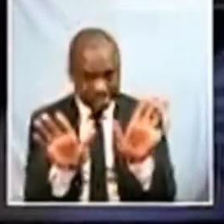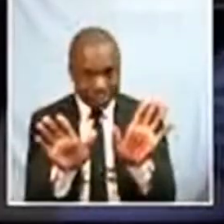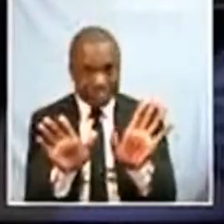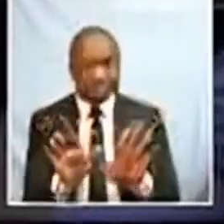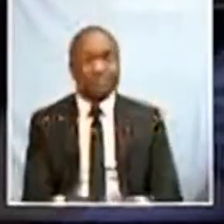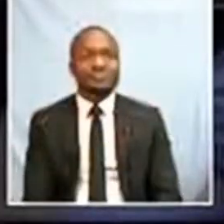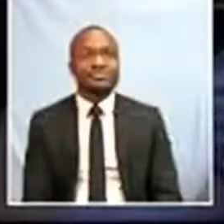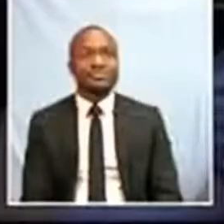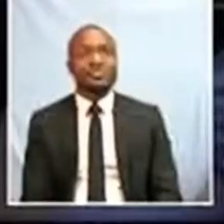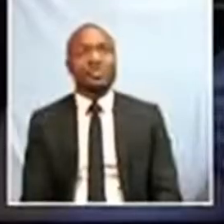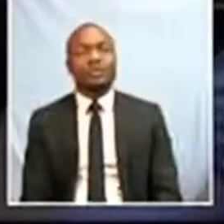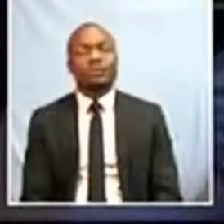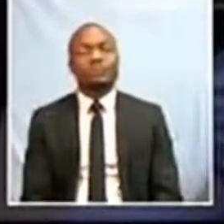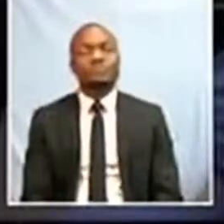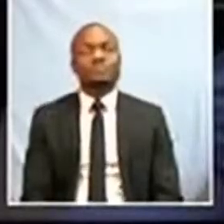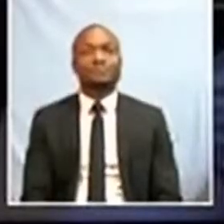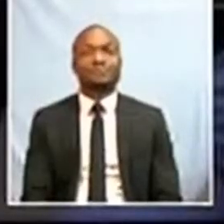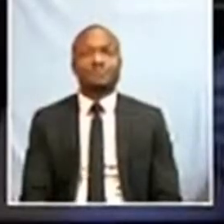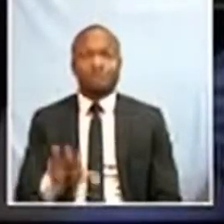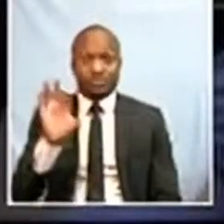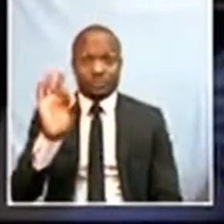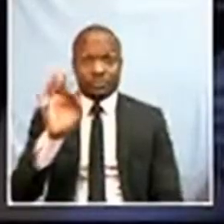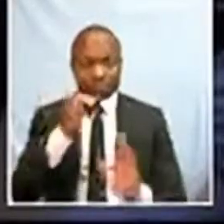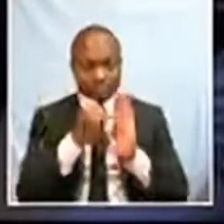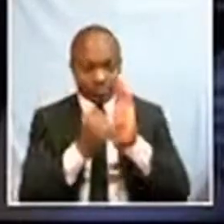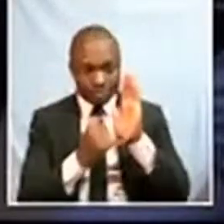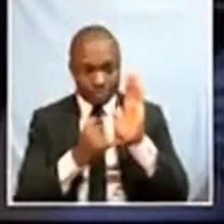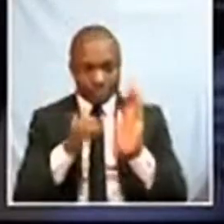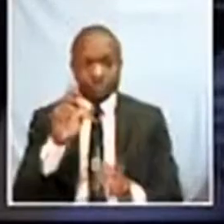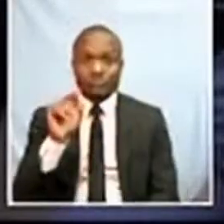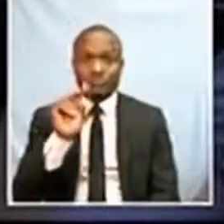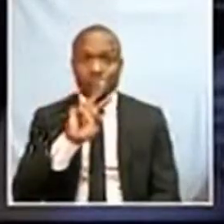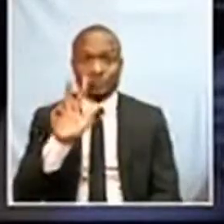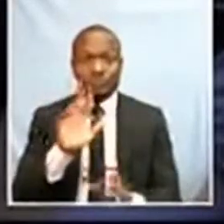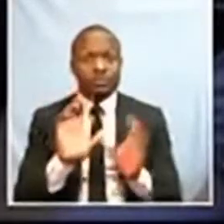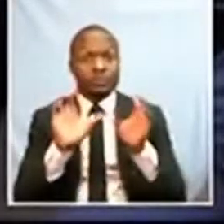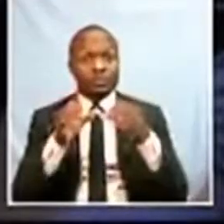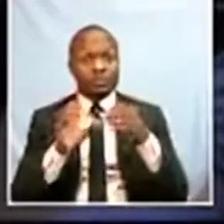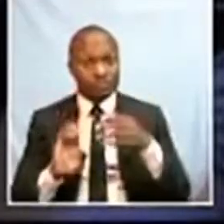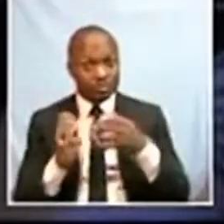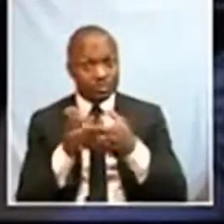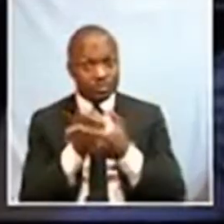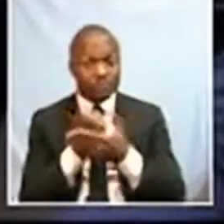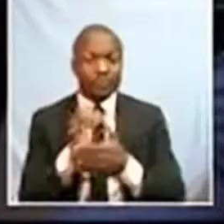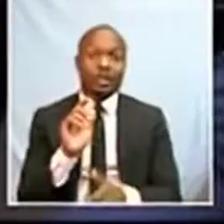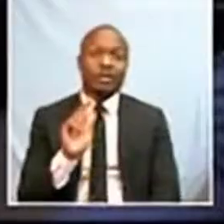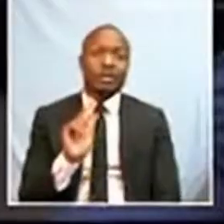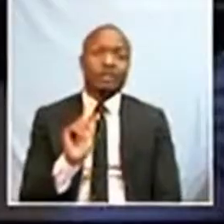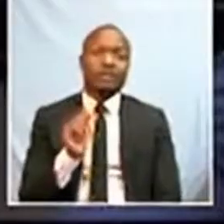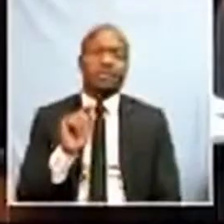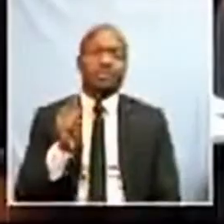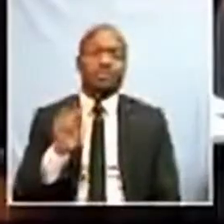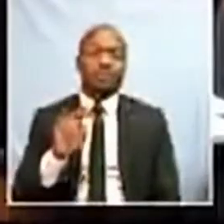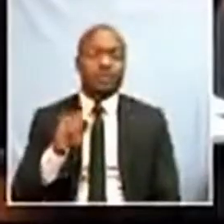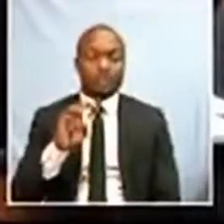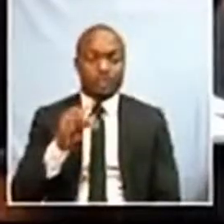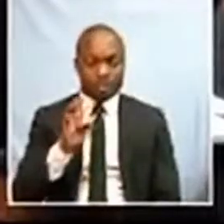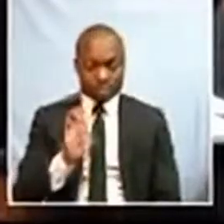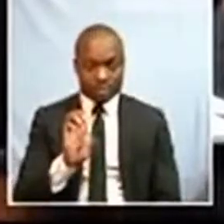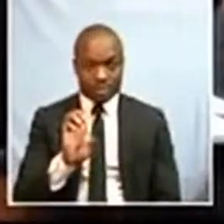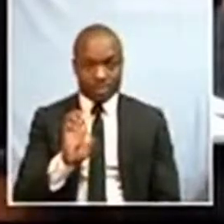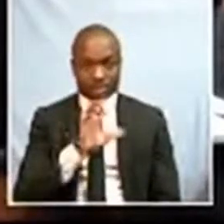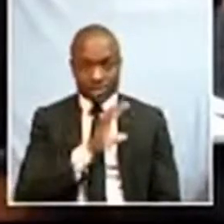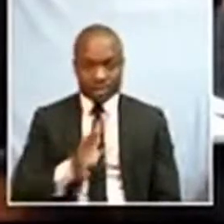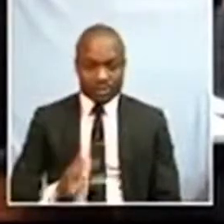On 9th January 2023, the council engaged Tatemweni General Dealers to construct a dormitory